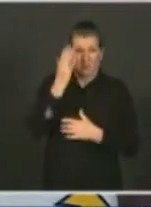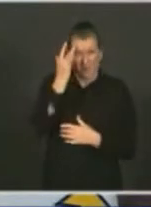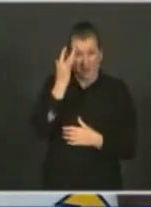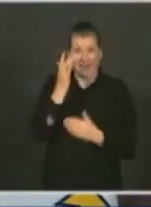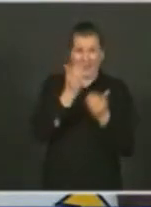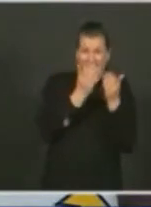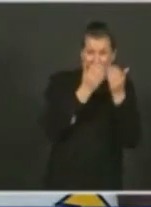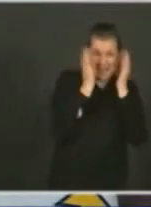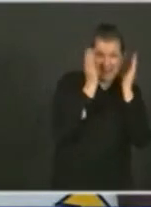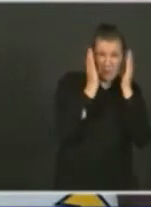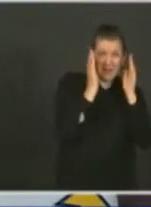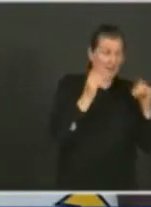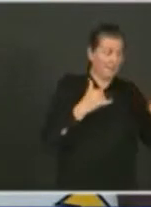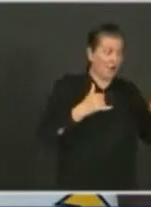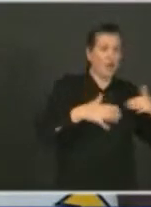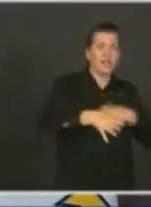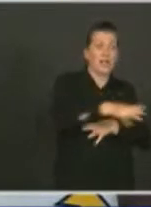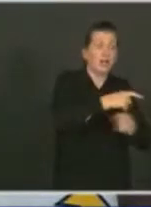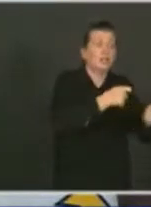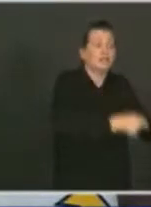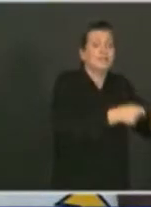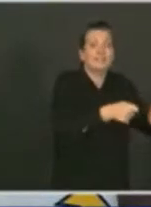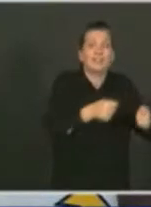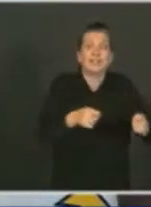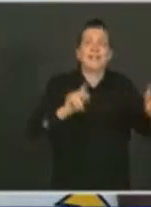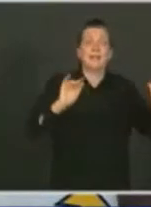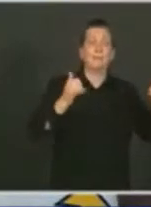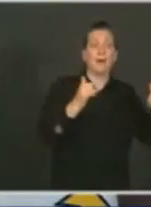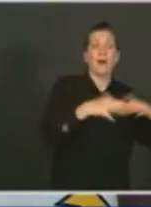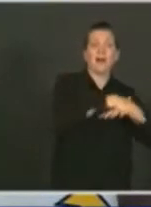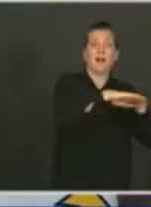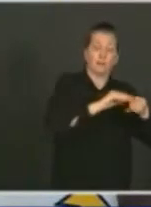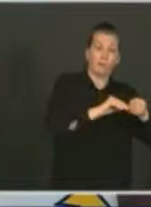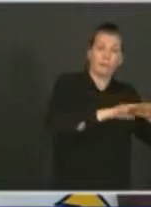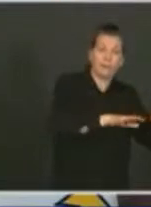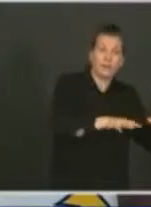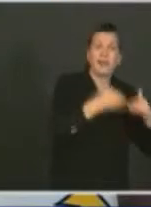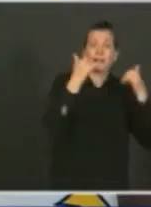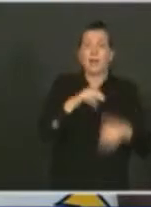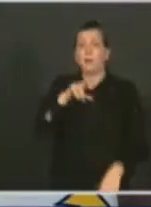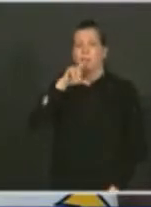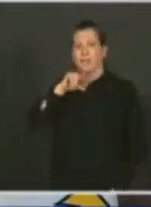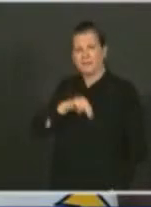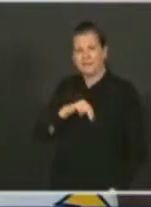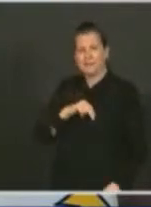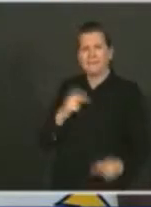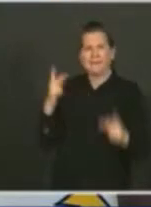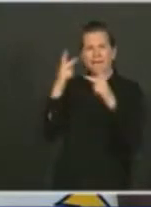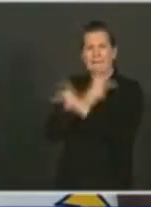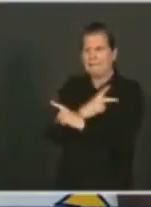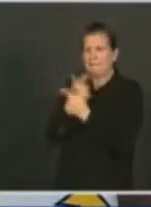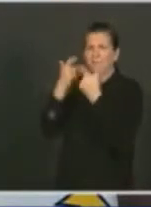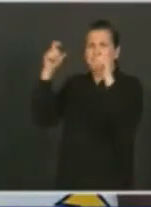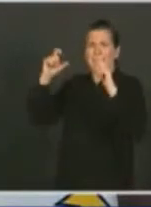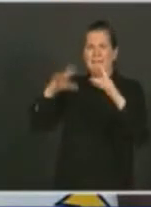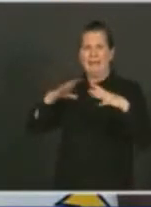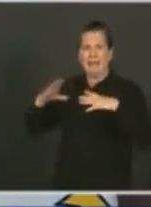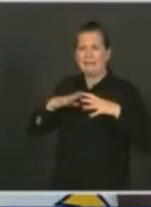that happen with Thanksgiving, which is a much bigger holiday. Also, if we want to have any hope for a